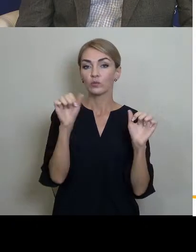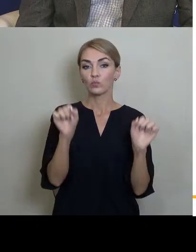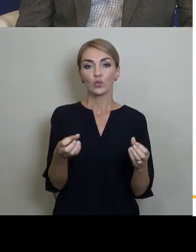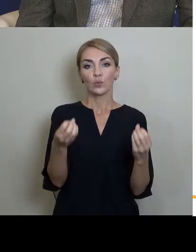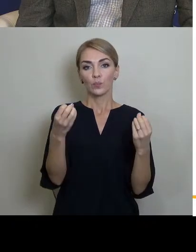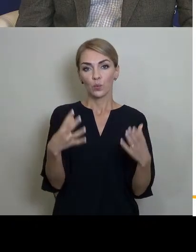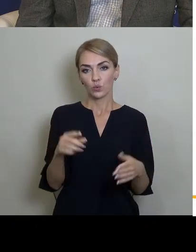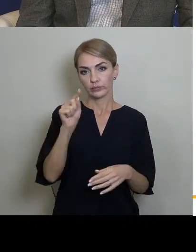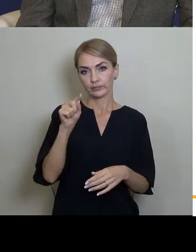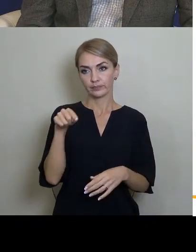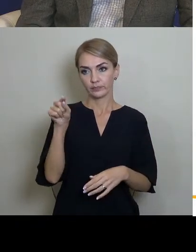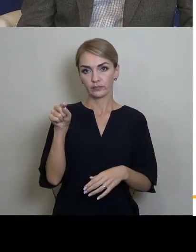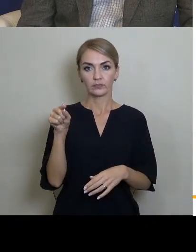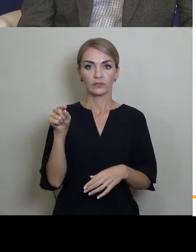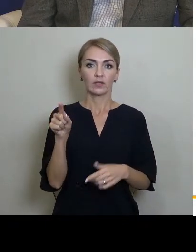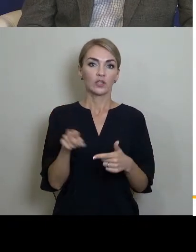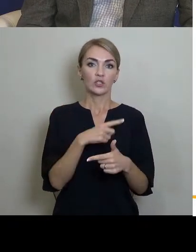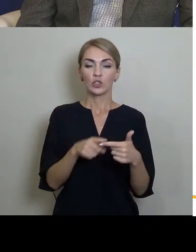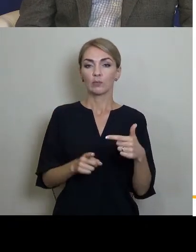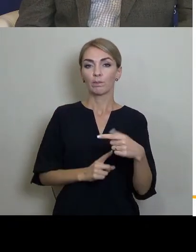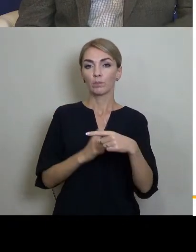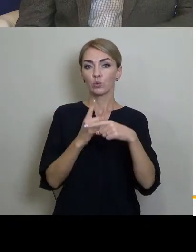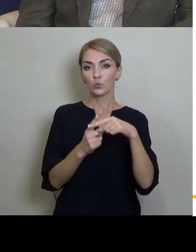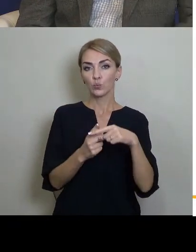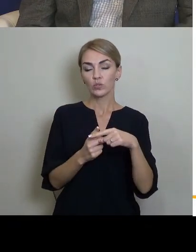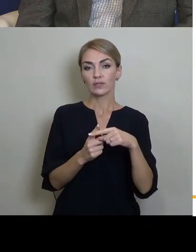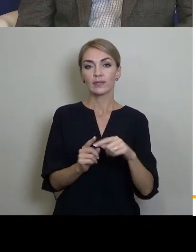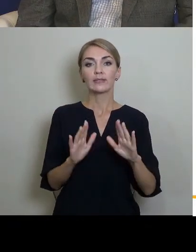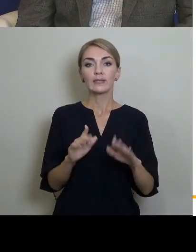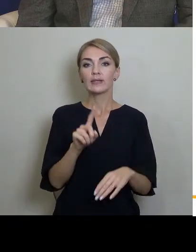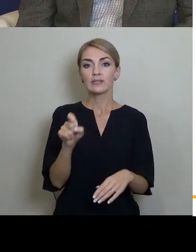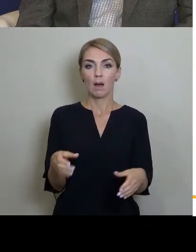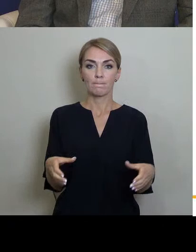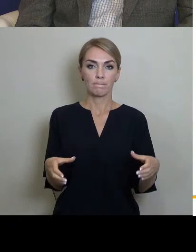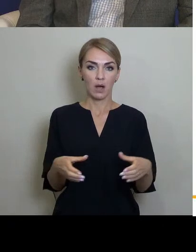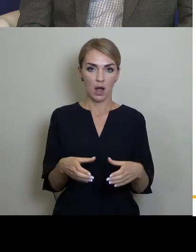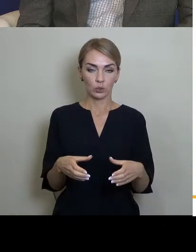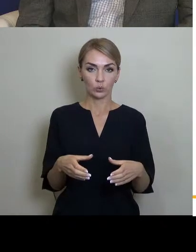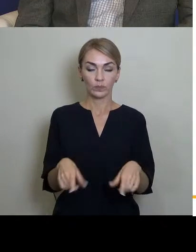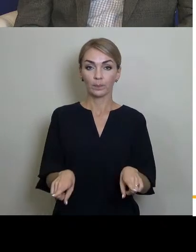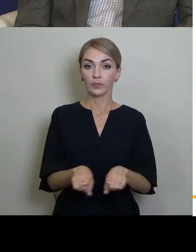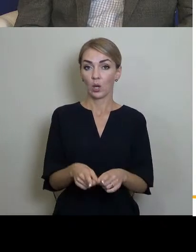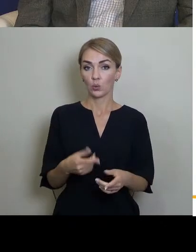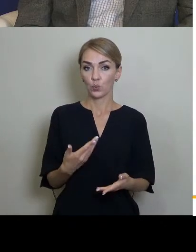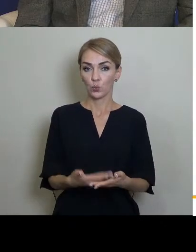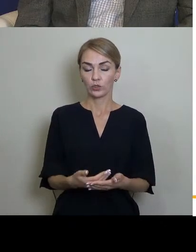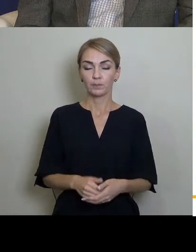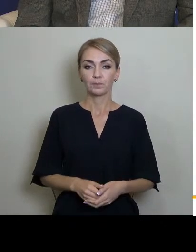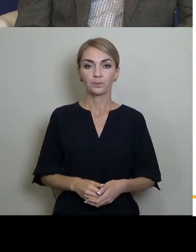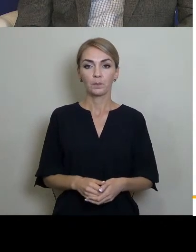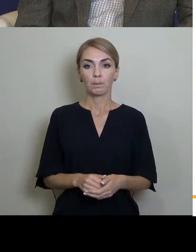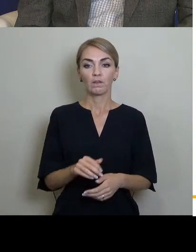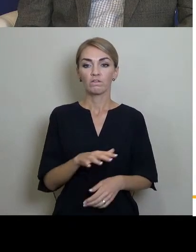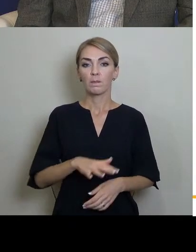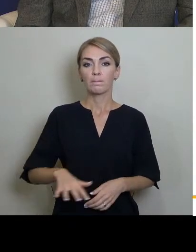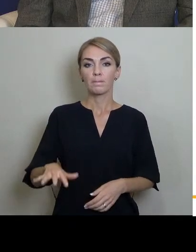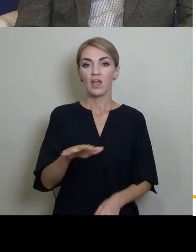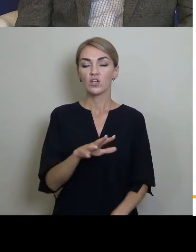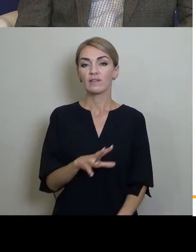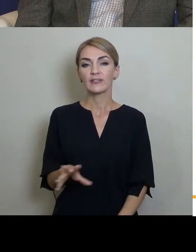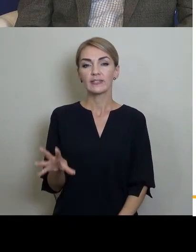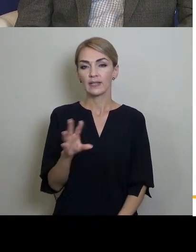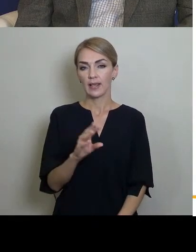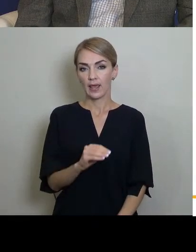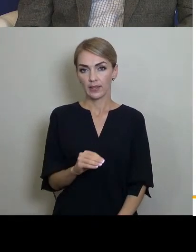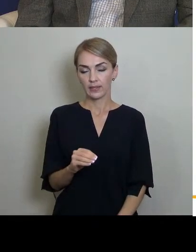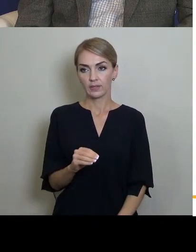they pick somebody up? They just tick the box for the supporter of a party. Within